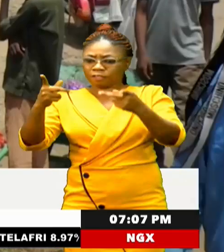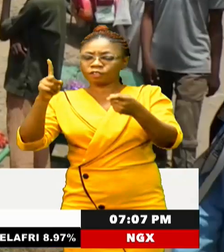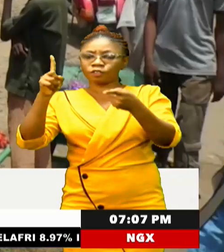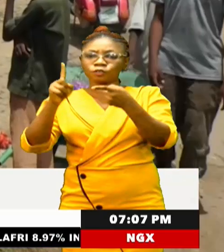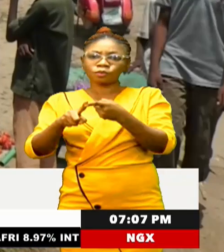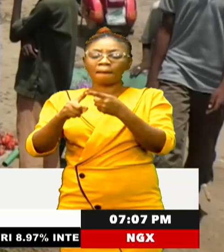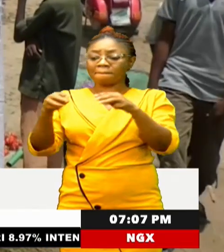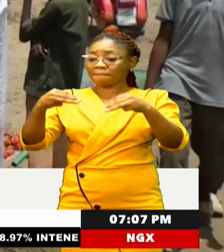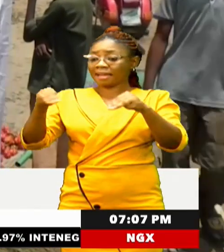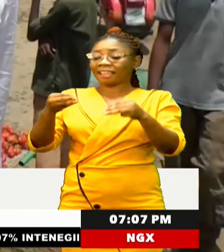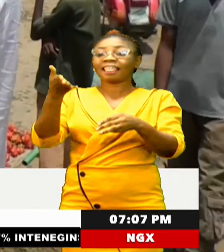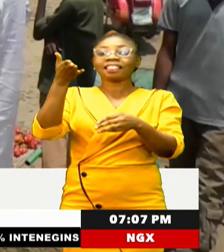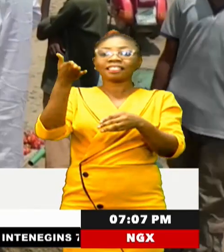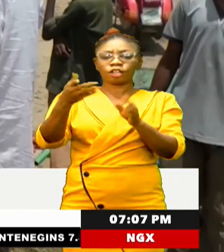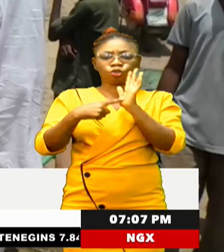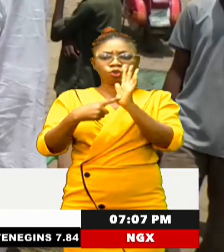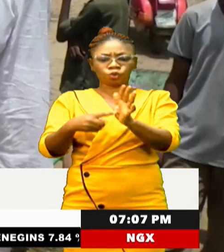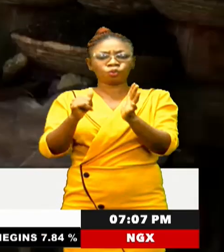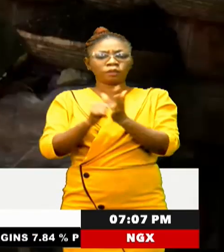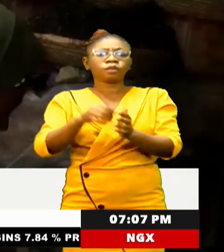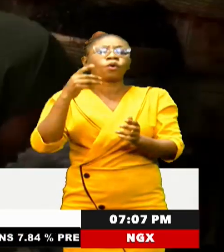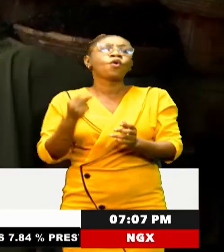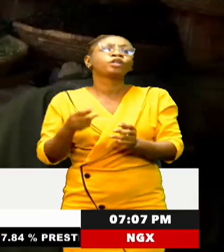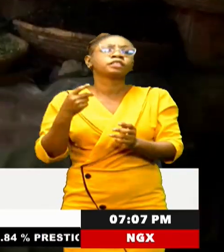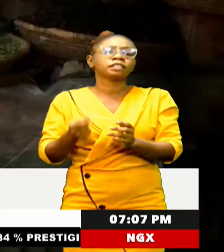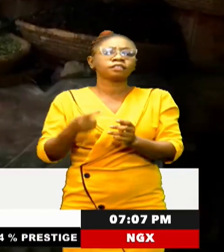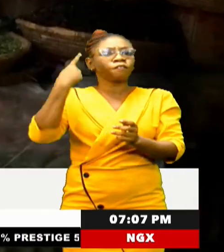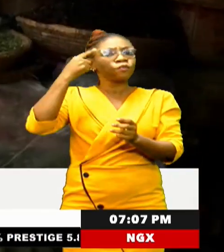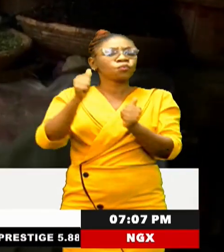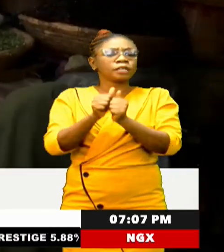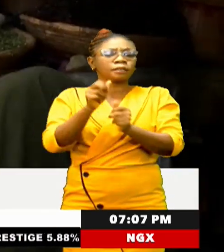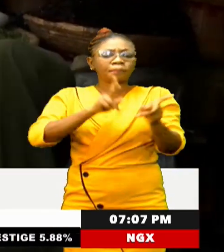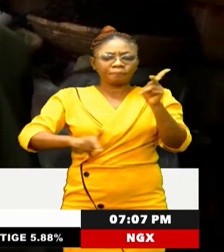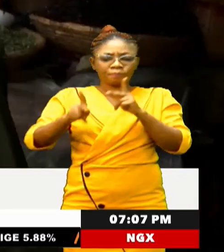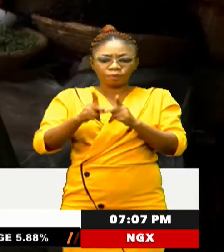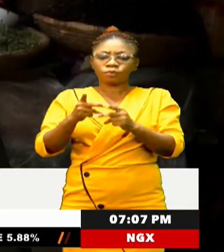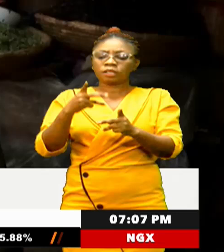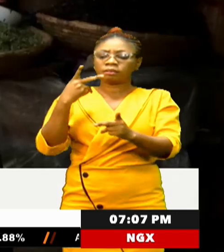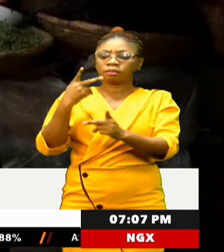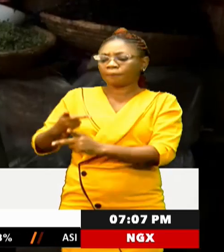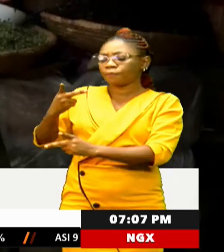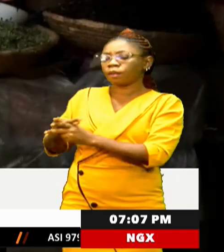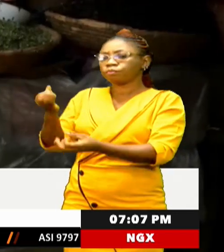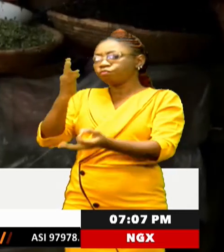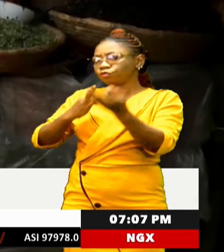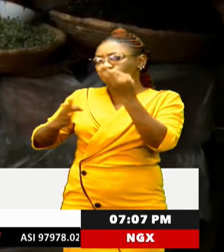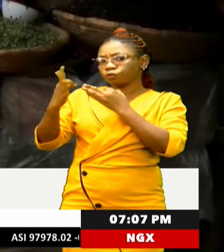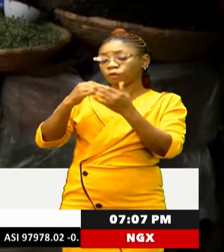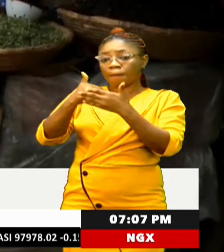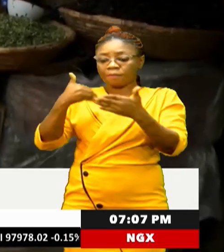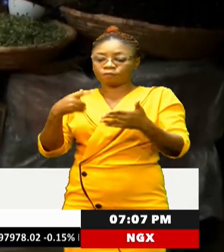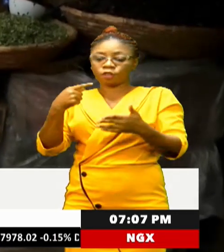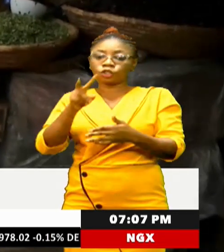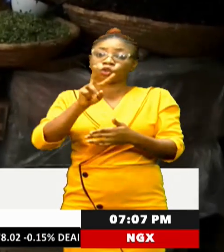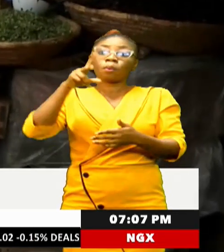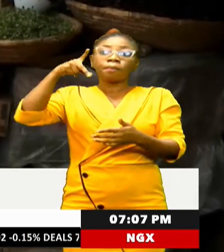Enkaba in the metropolis reveals a sense of urgency, with people hastily stocking up on essentials before the 2 p.m.